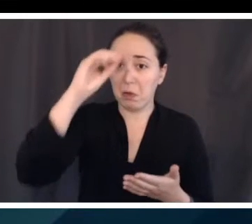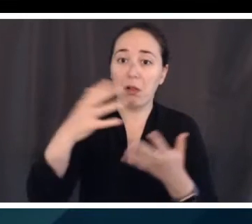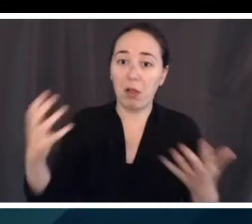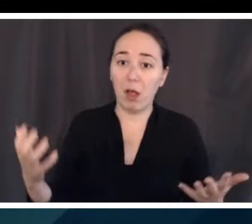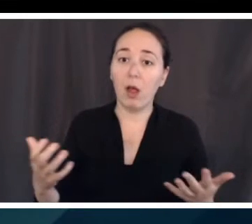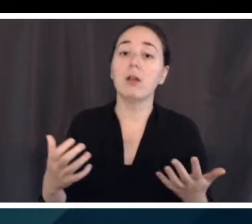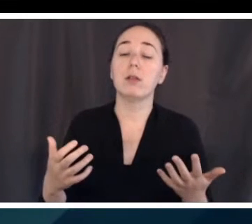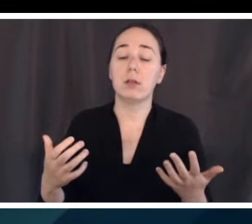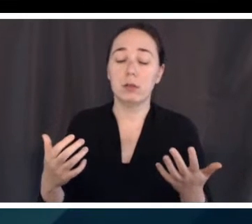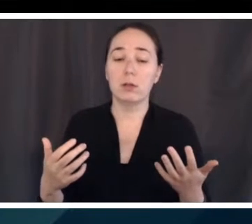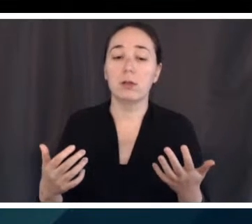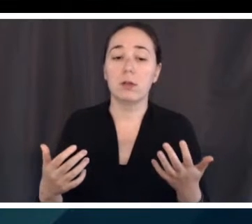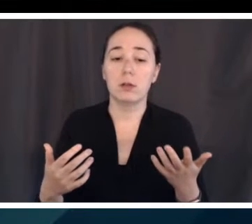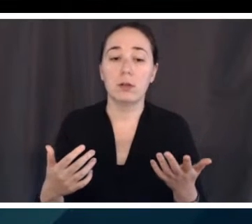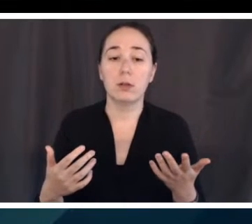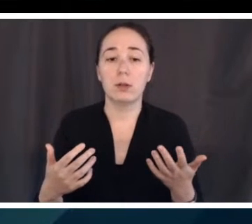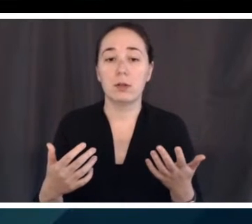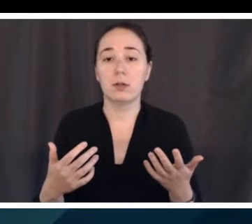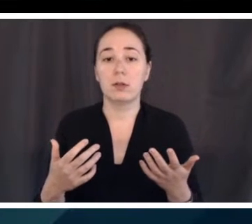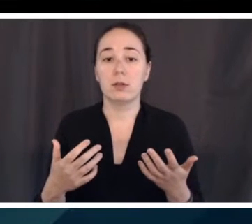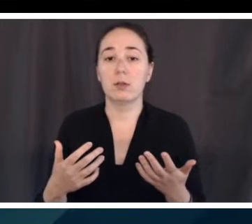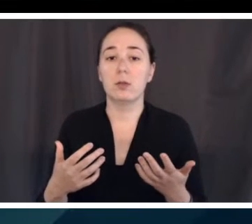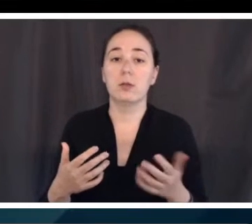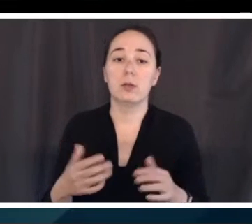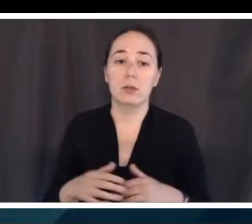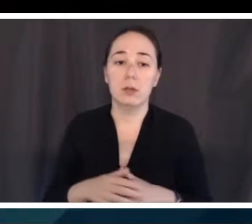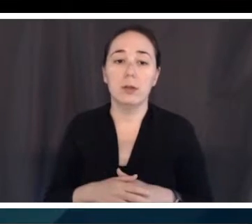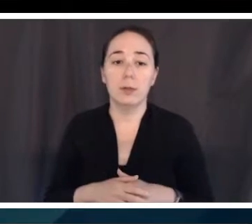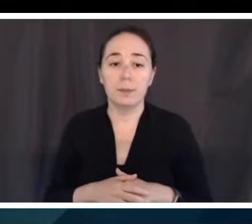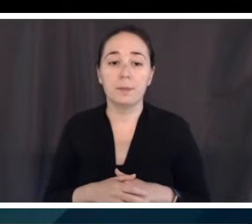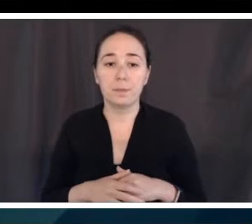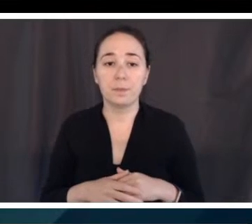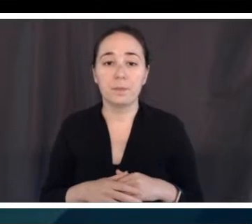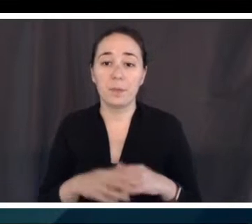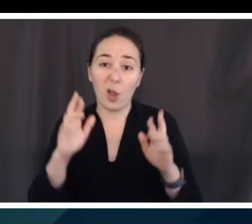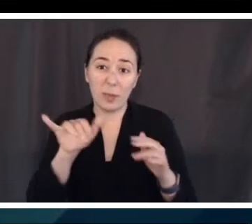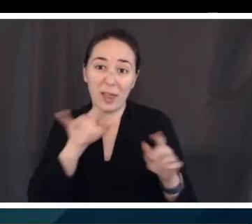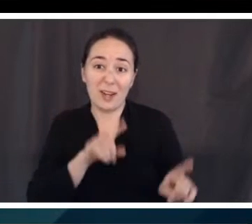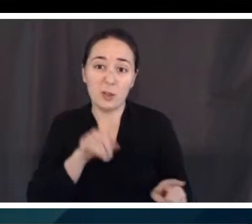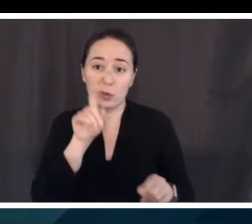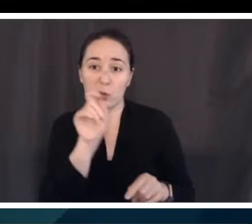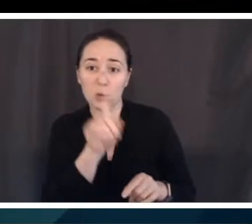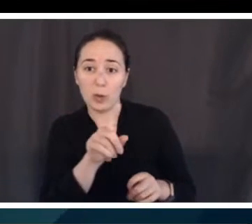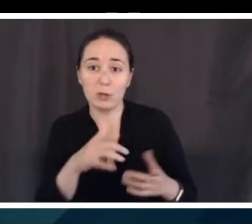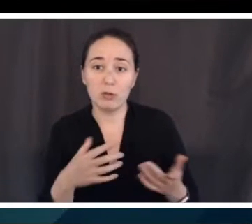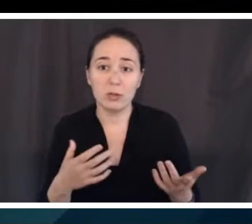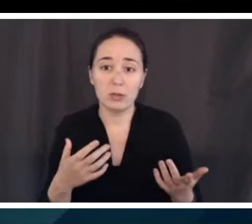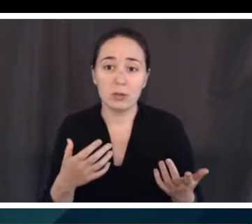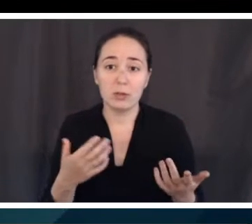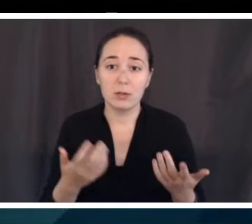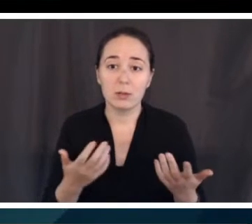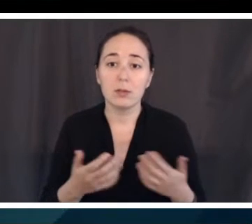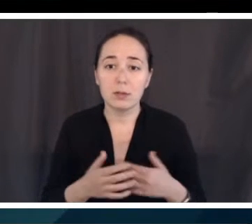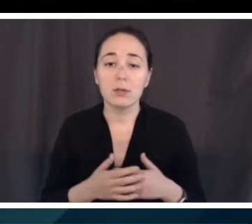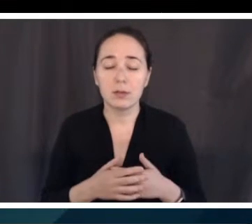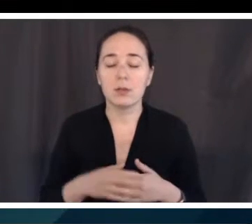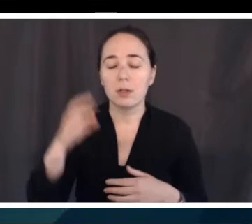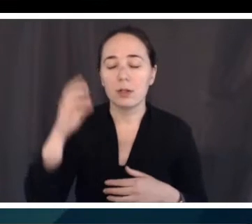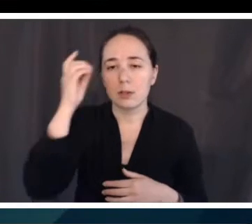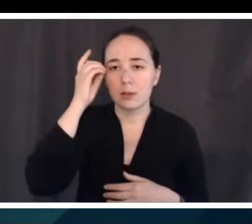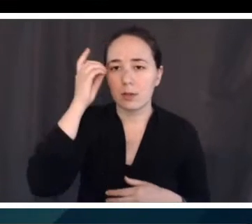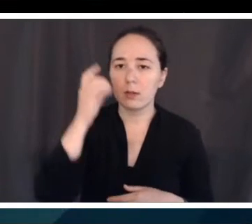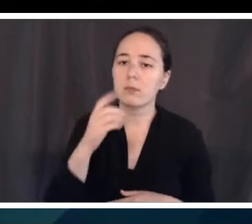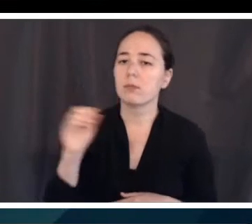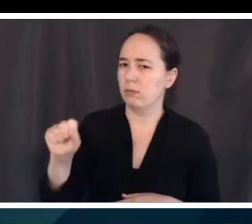expand what I know and what I do. I hope that answers the question well. Yeah, no, It's broad. absolutely. And that's such a